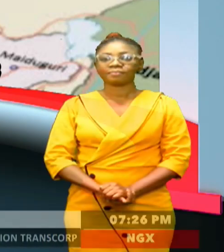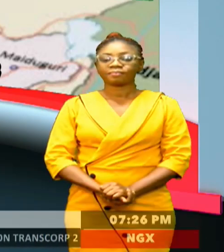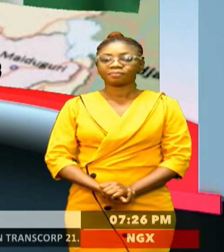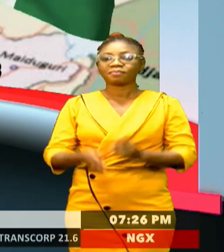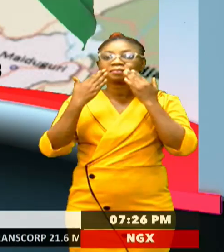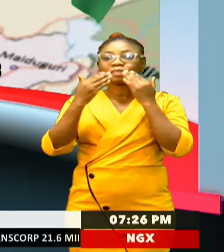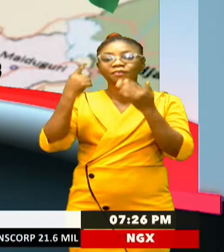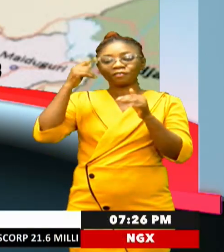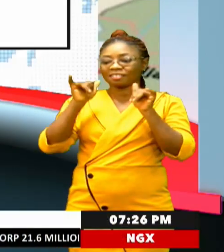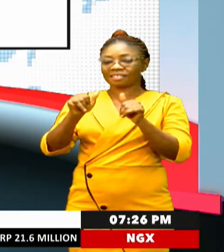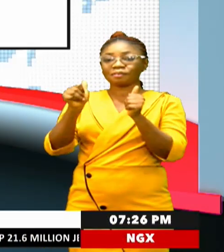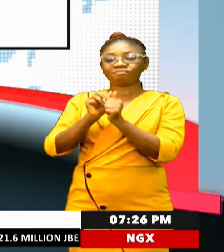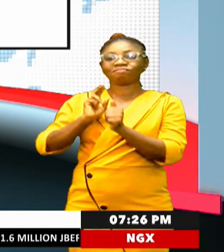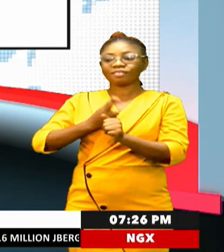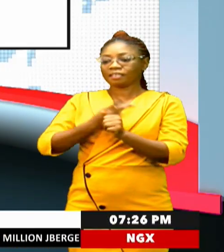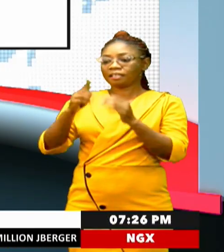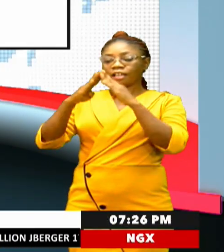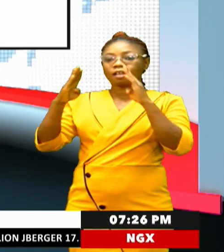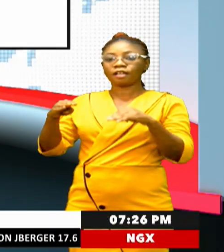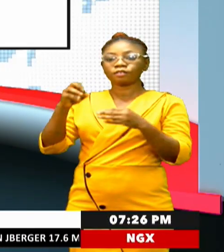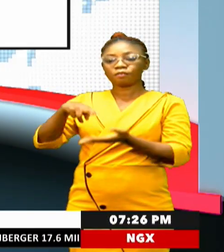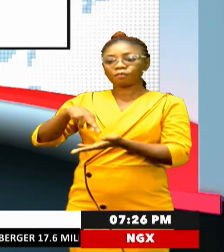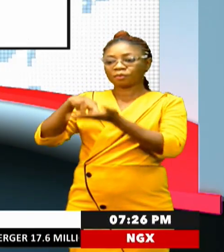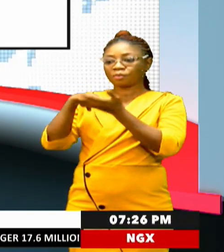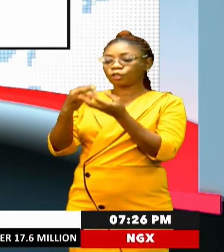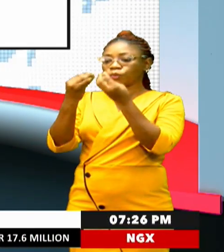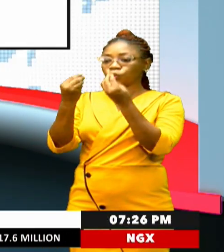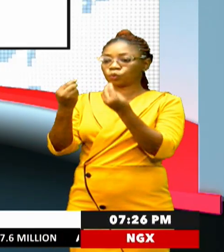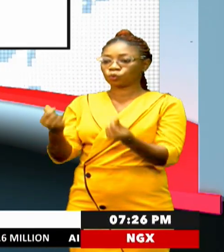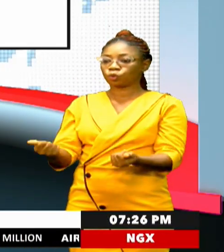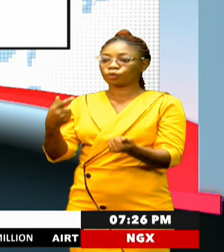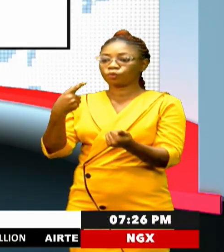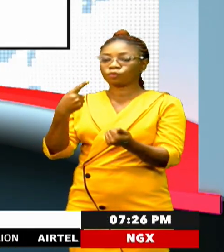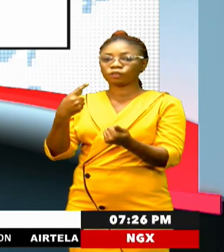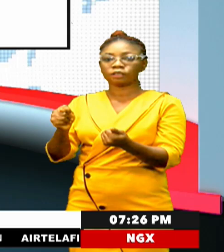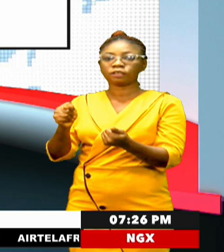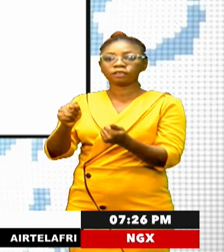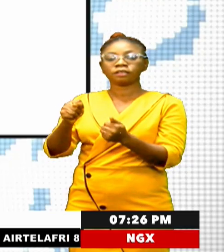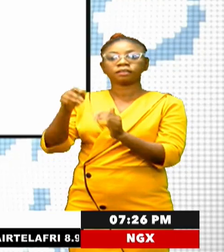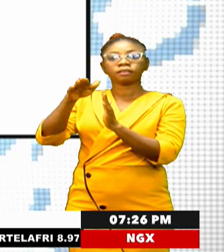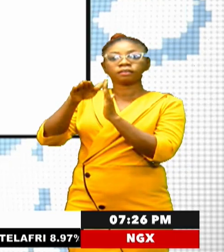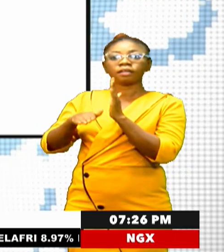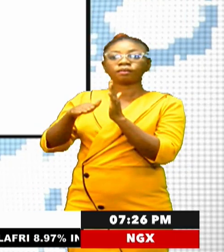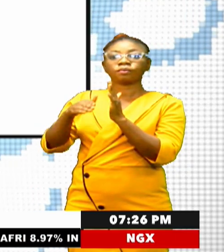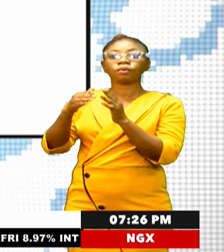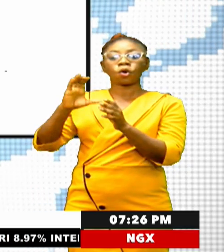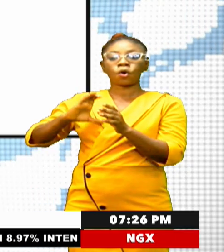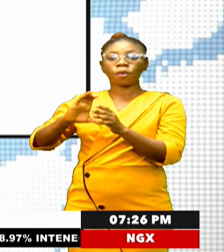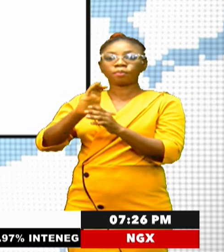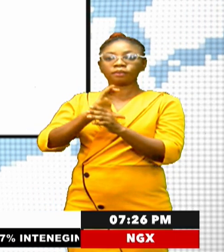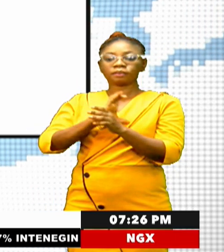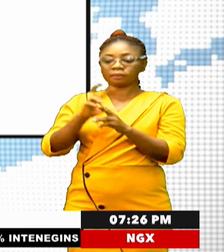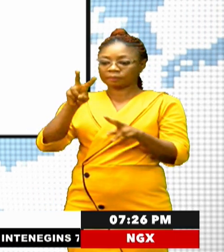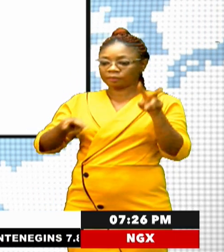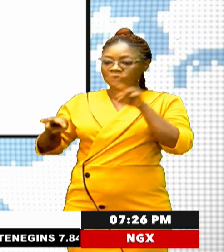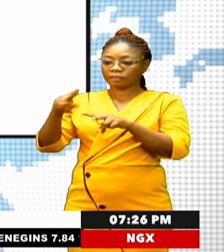Thanks for staying with us. The House of Representatives has dissolved its joint downstream and midstream committee investigating the